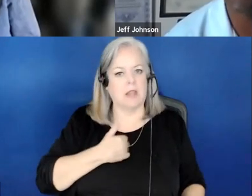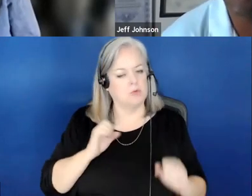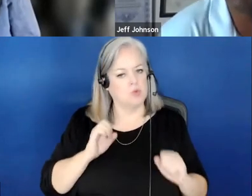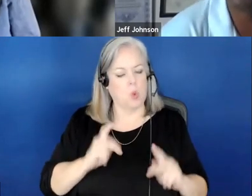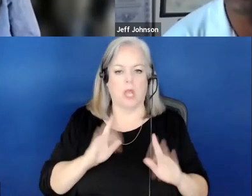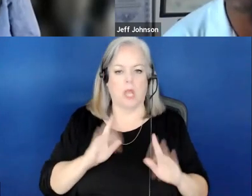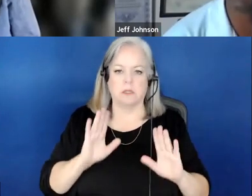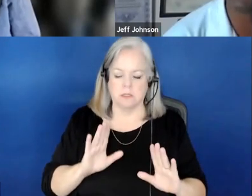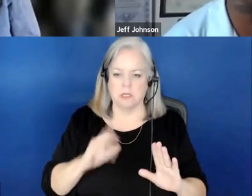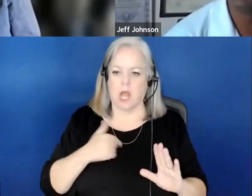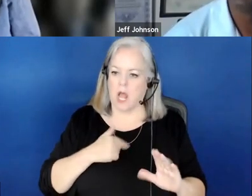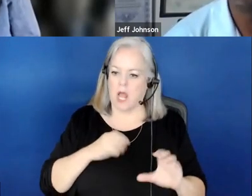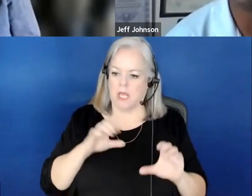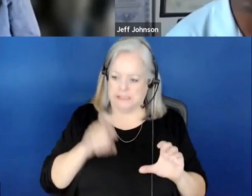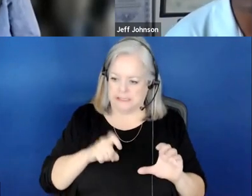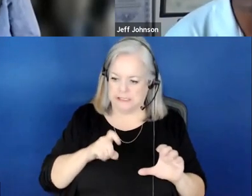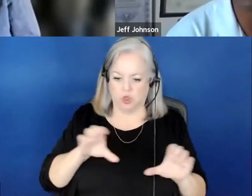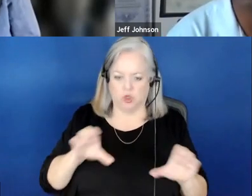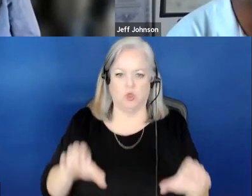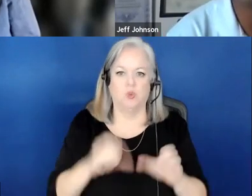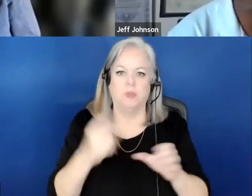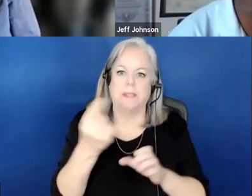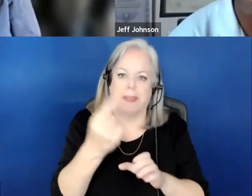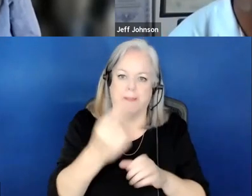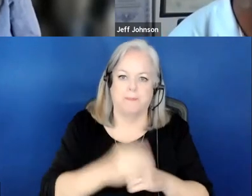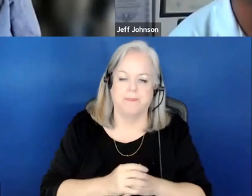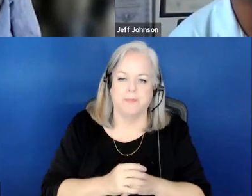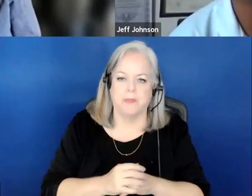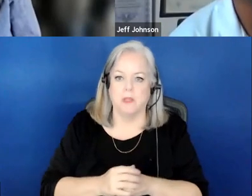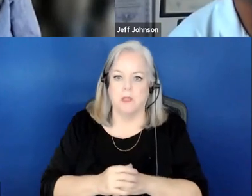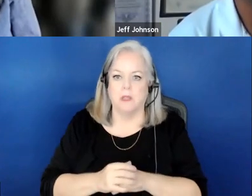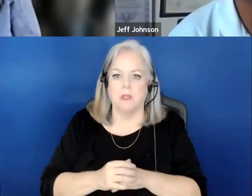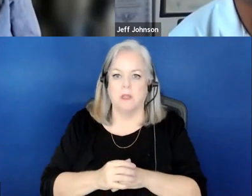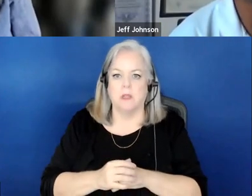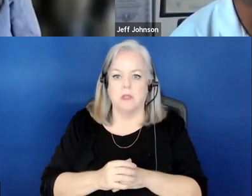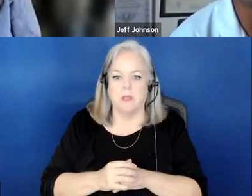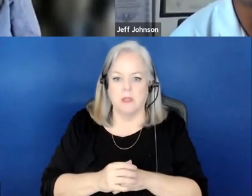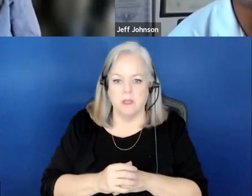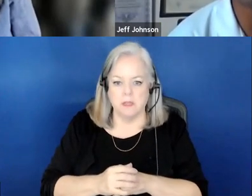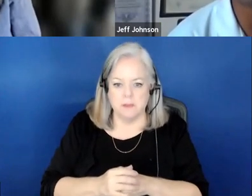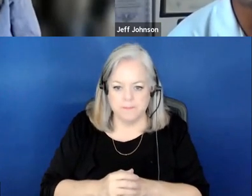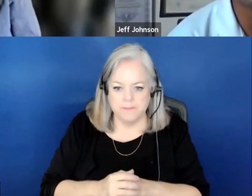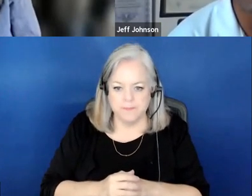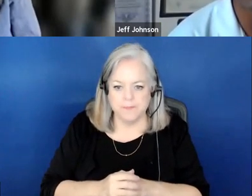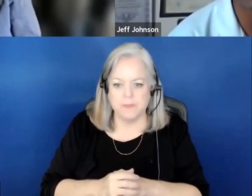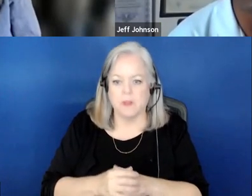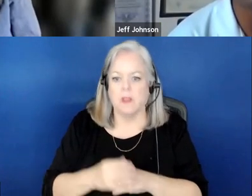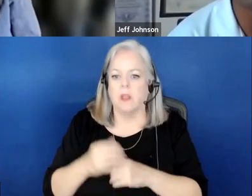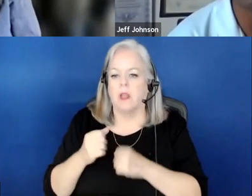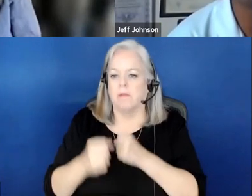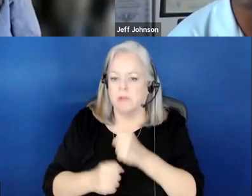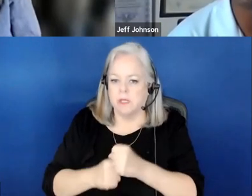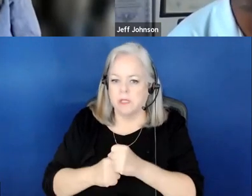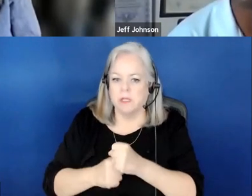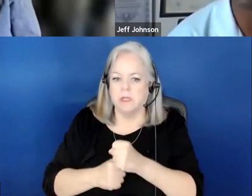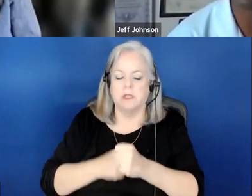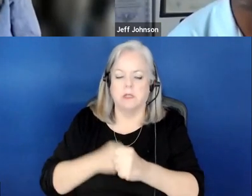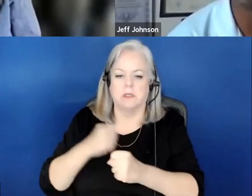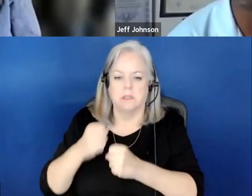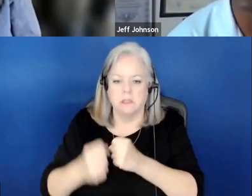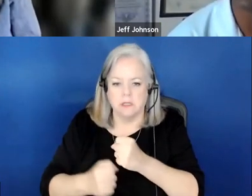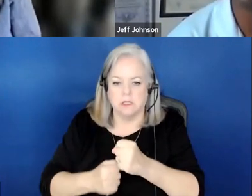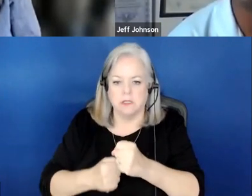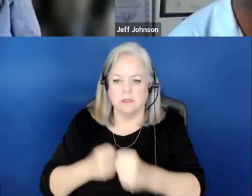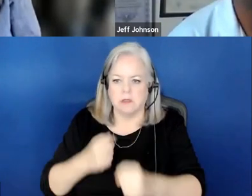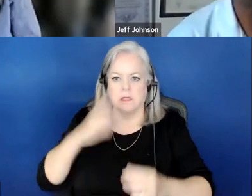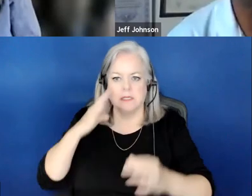I have to do something so after the years have passed you know so I decided that I wanted to do something like this